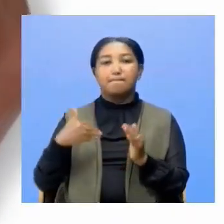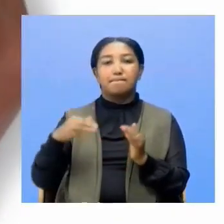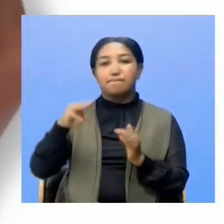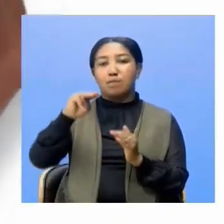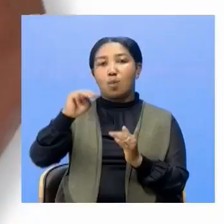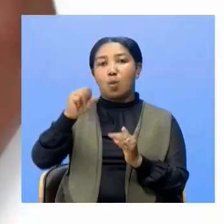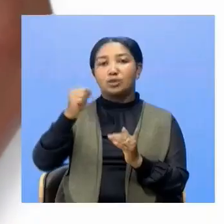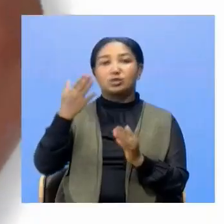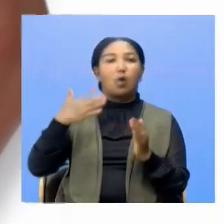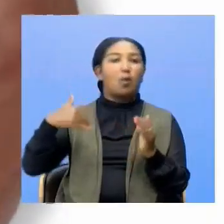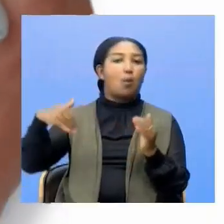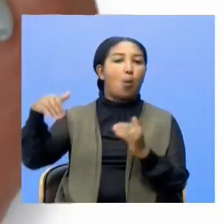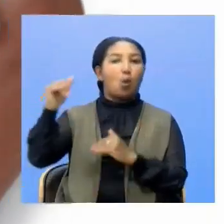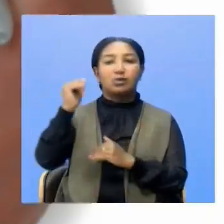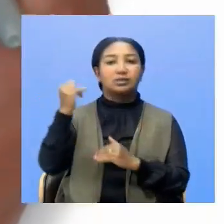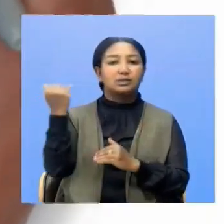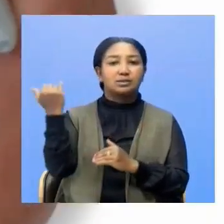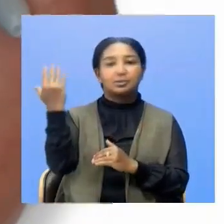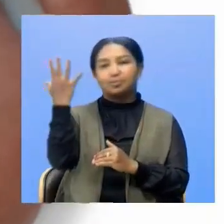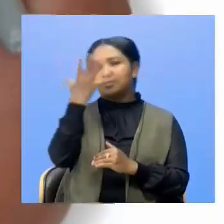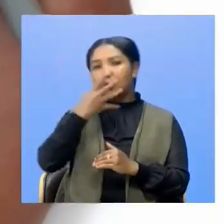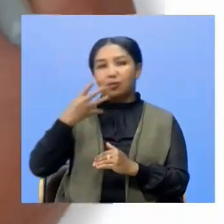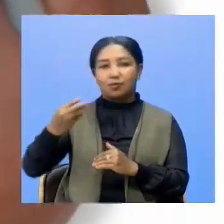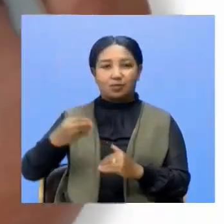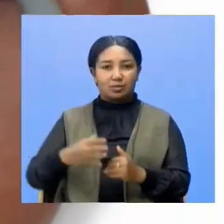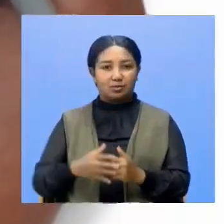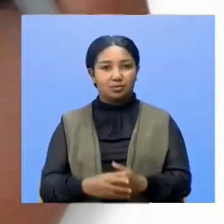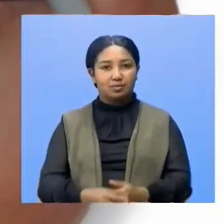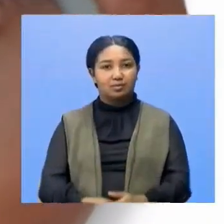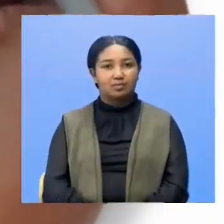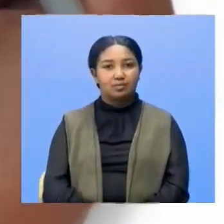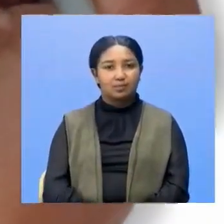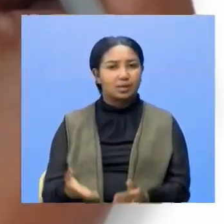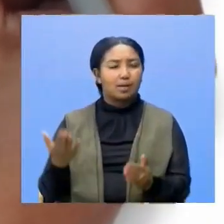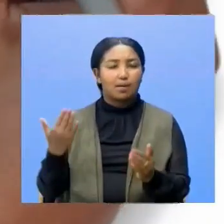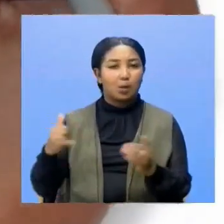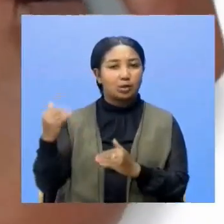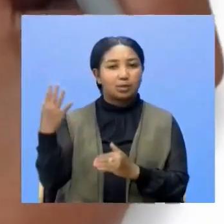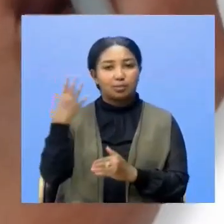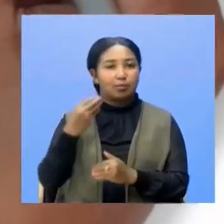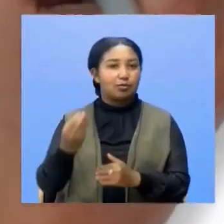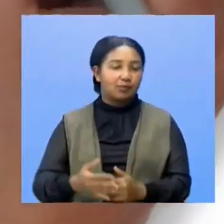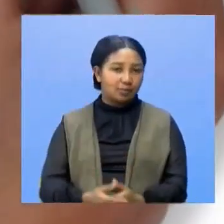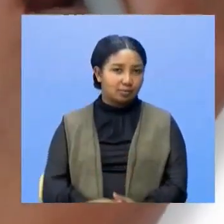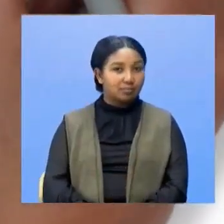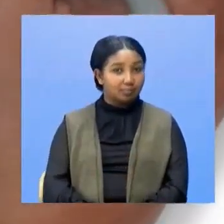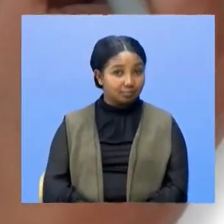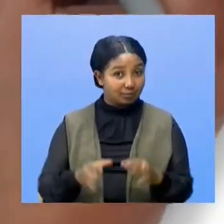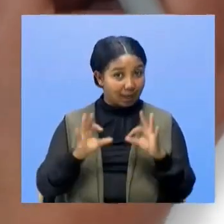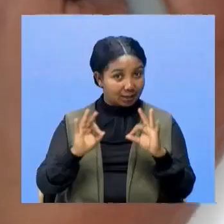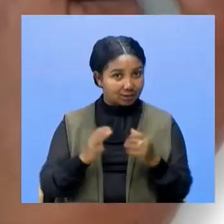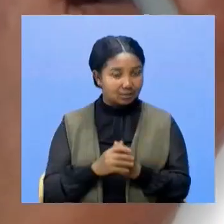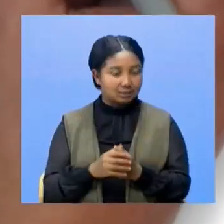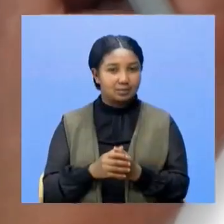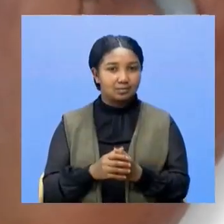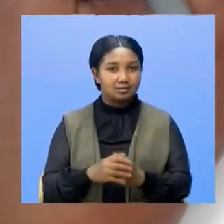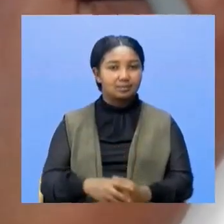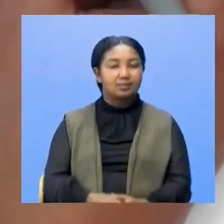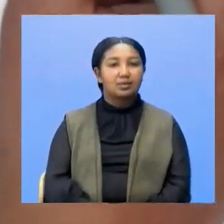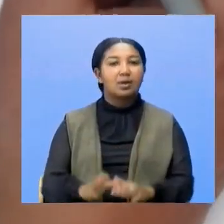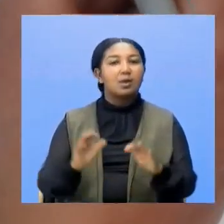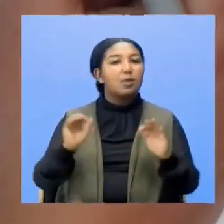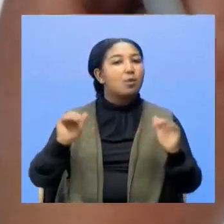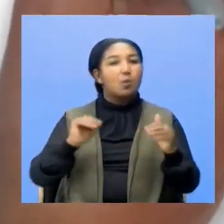And superlative, most beautiful. Good. Most beautiful. Nice.